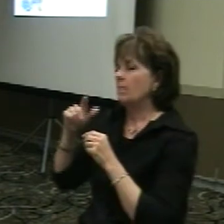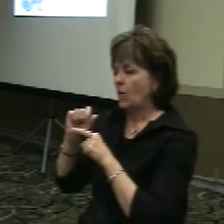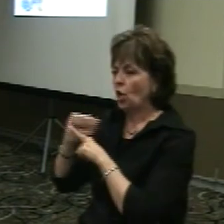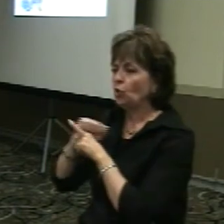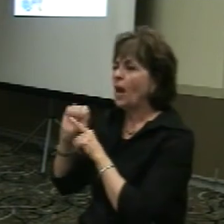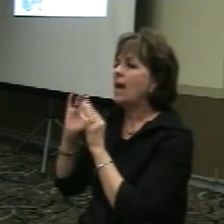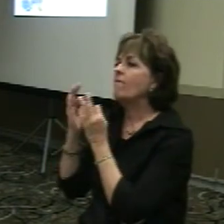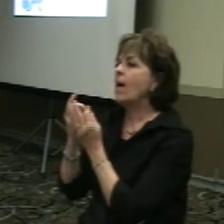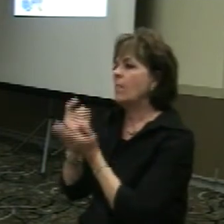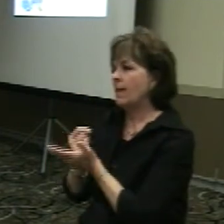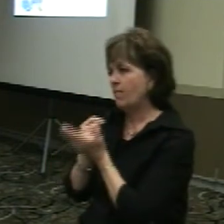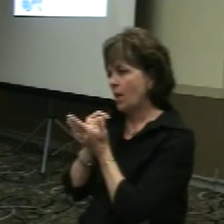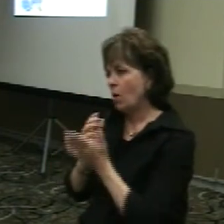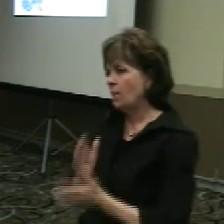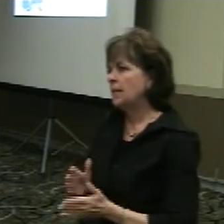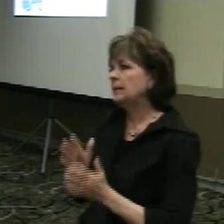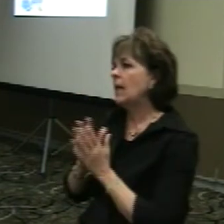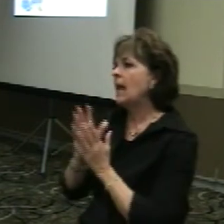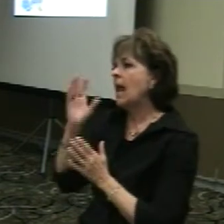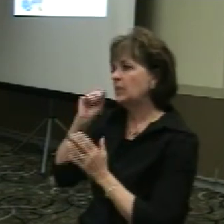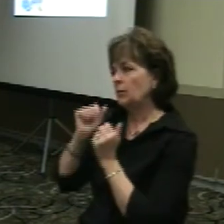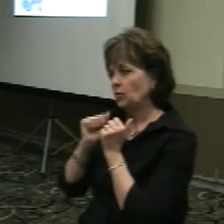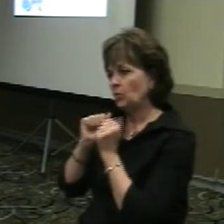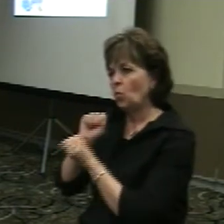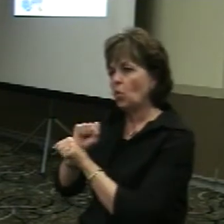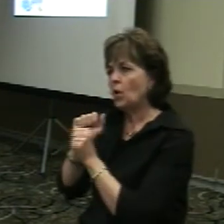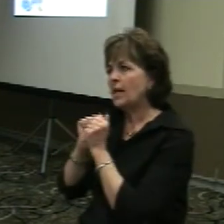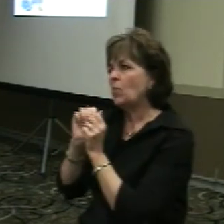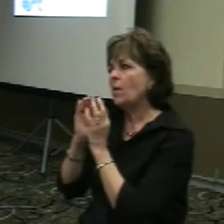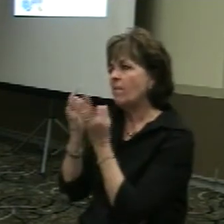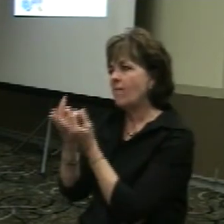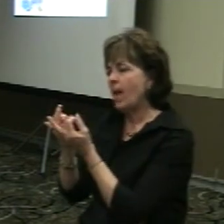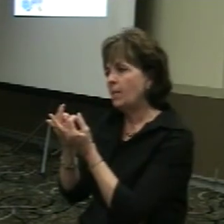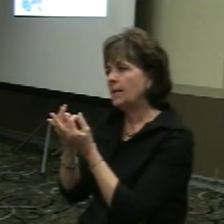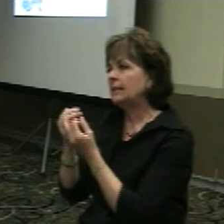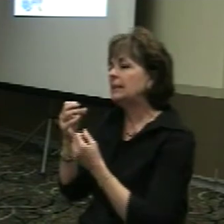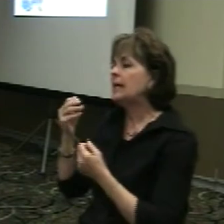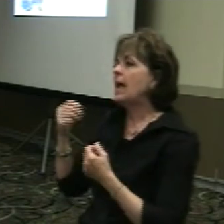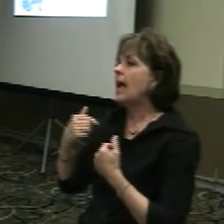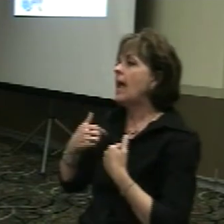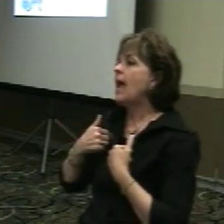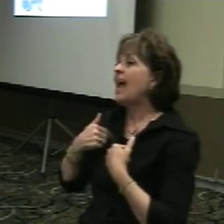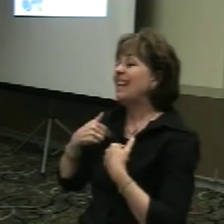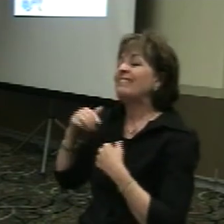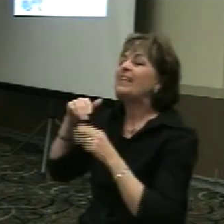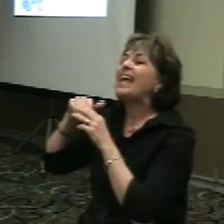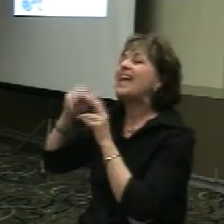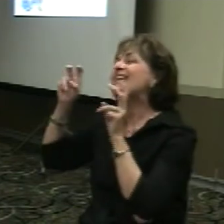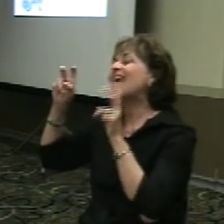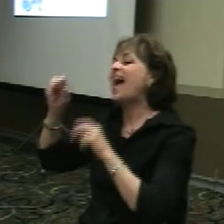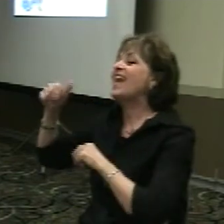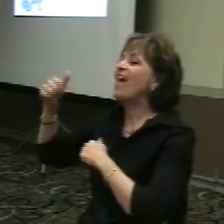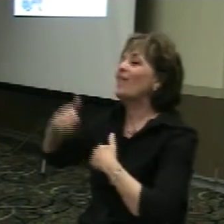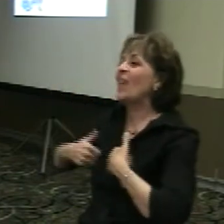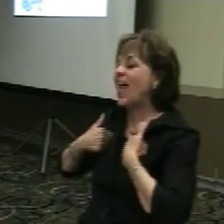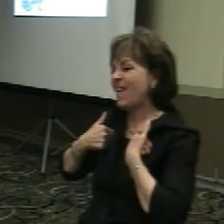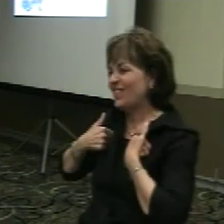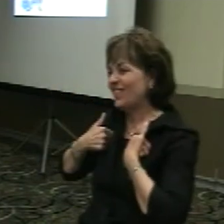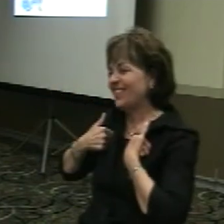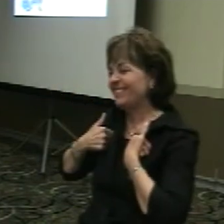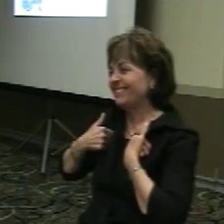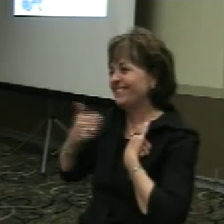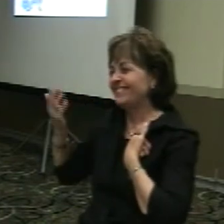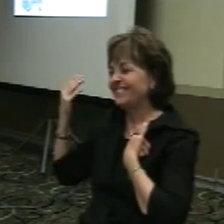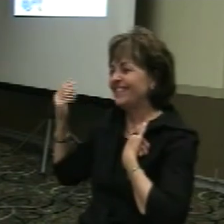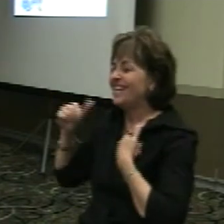therapist with a lot of experience working with families, and what I, in another life, okay? Mm-hmm. Yeah, me too.